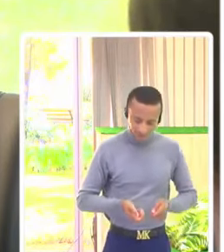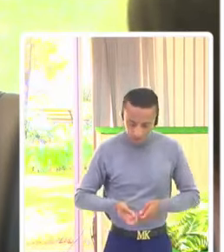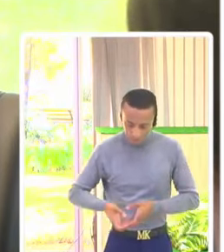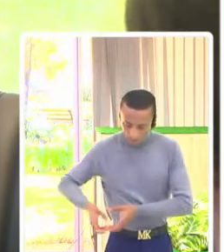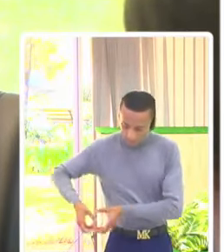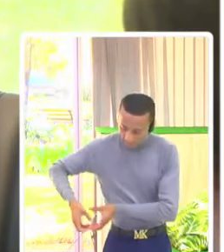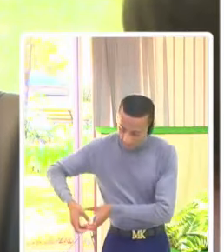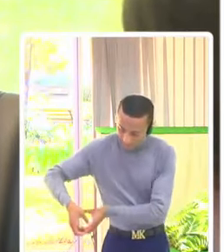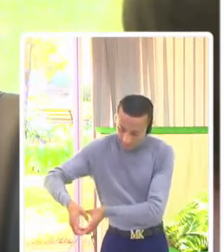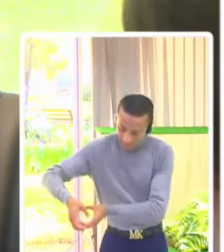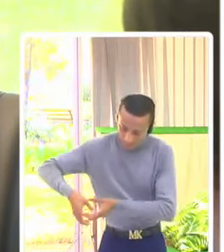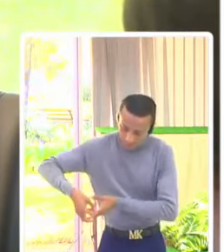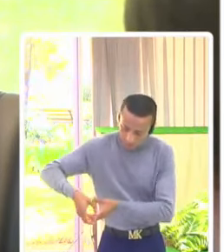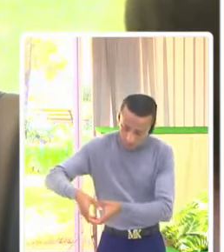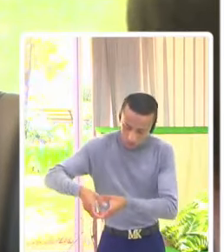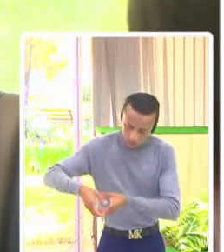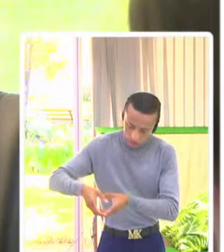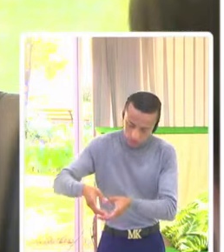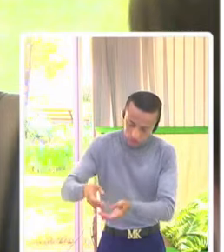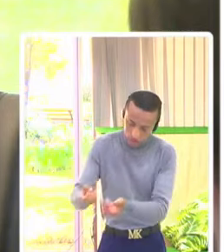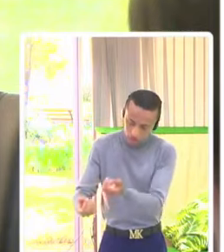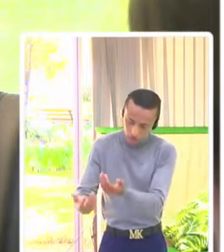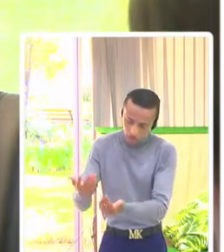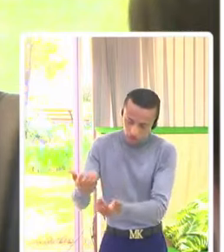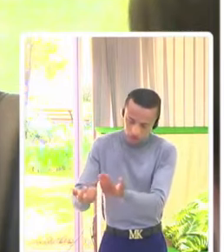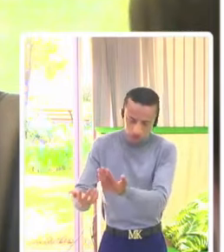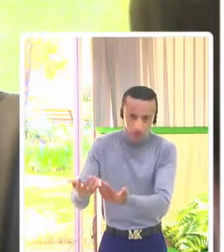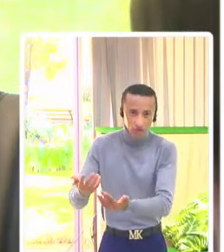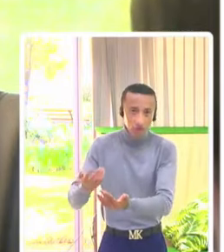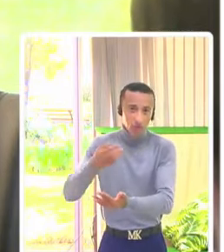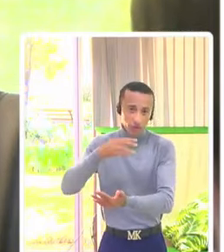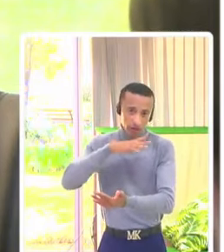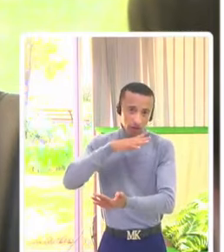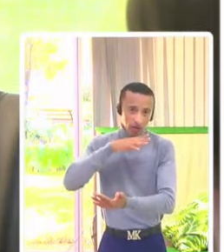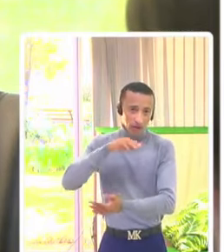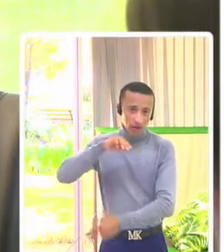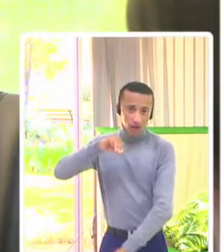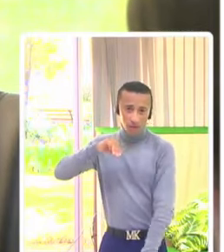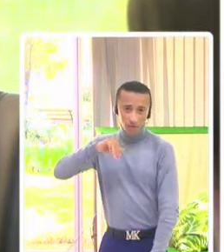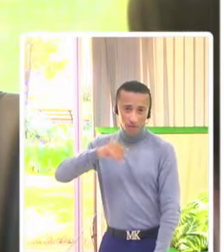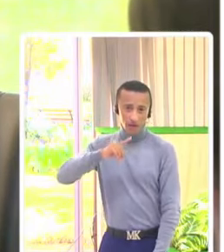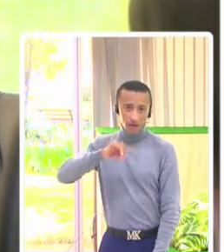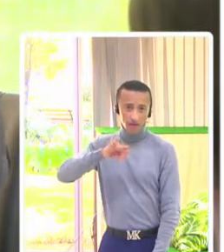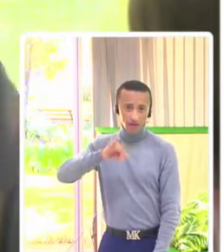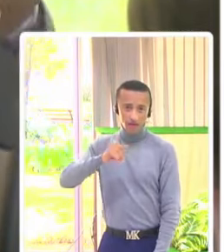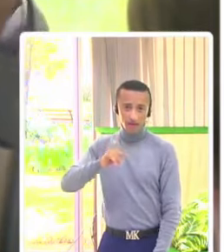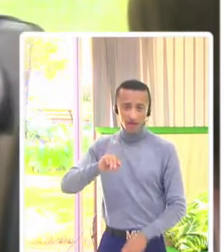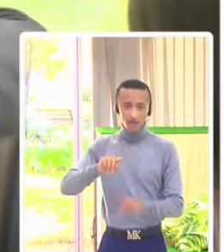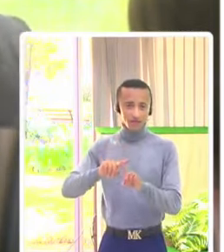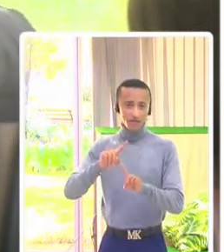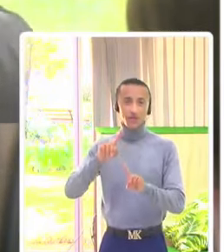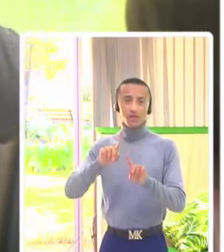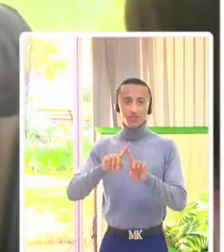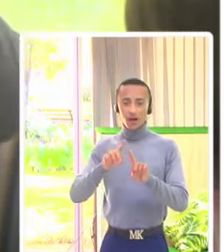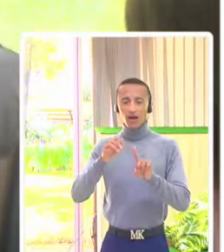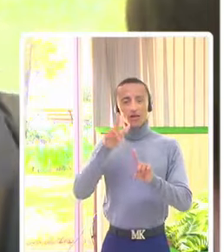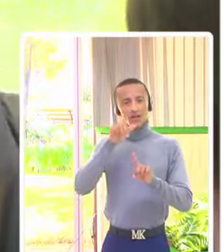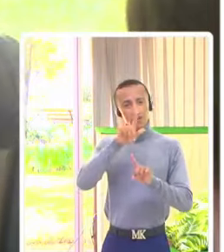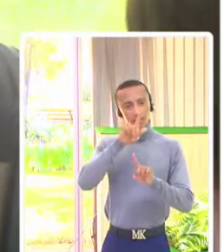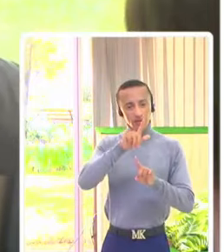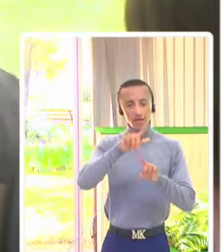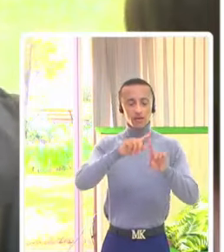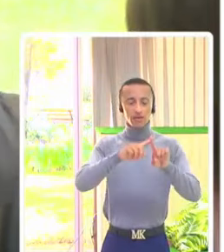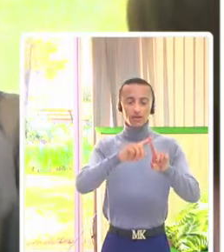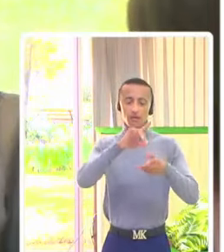smoke and all that. So natural gas was seen as a cleaner alternative, but because it's not been piped, you would get a cylinder. You'd get like a